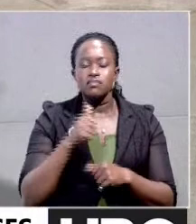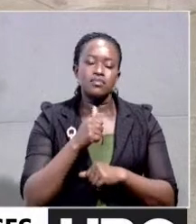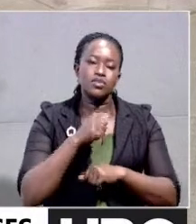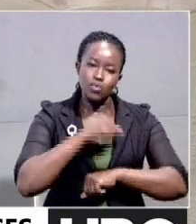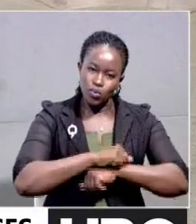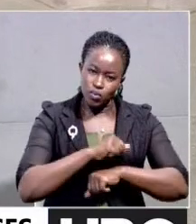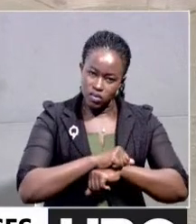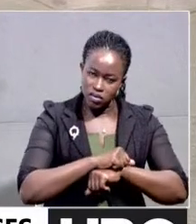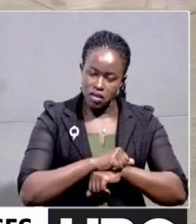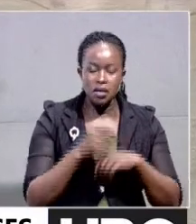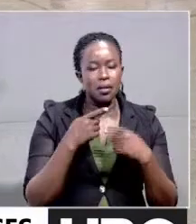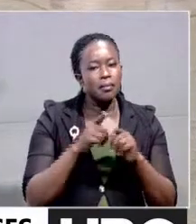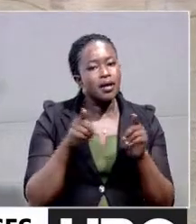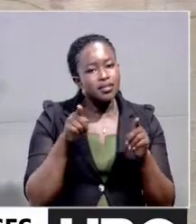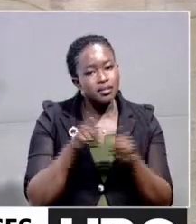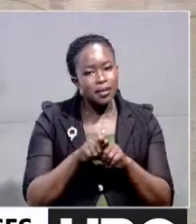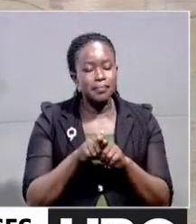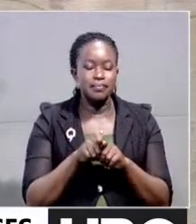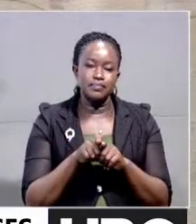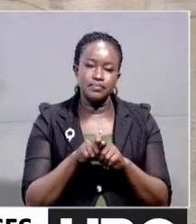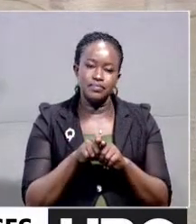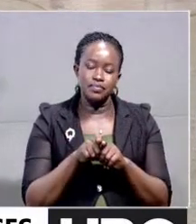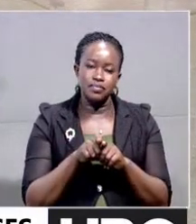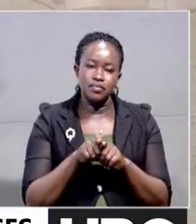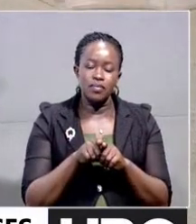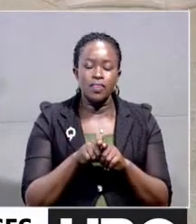But even then, despite the fact that